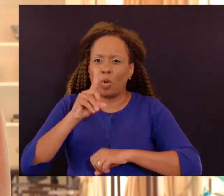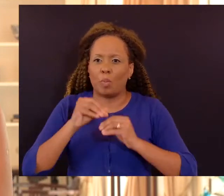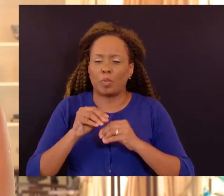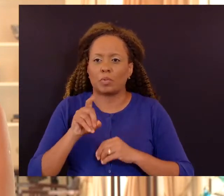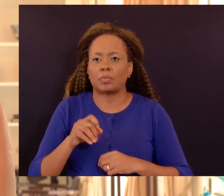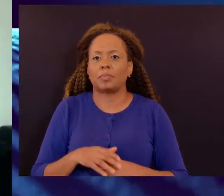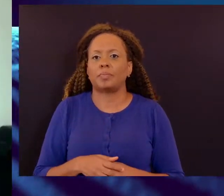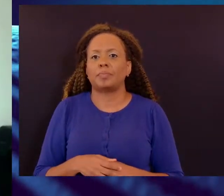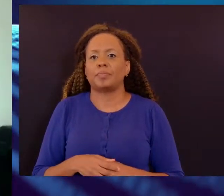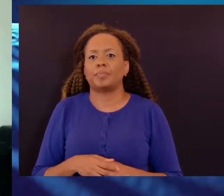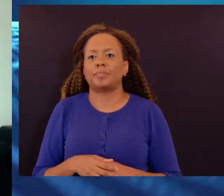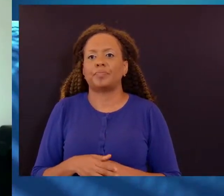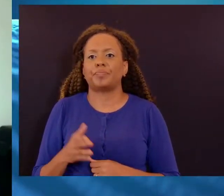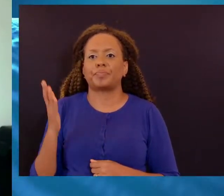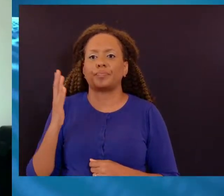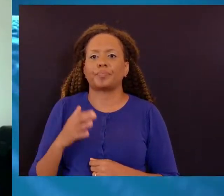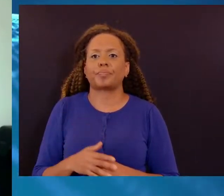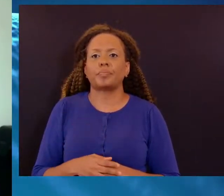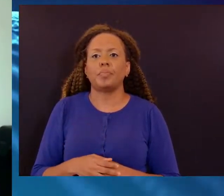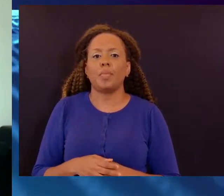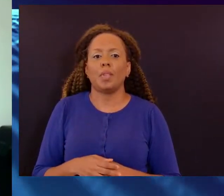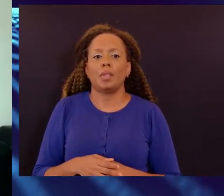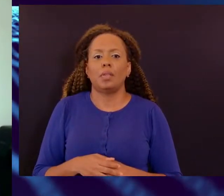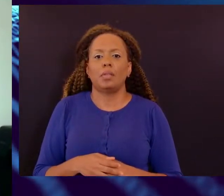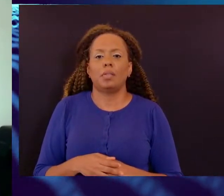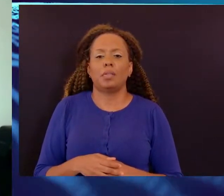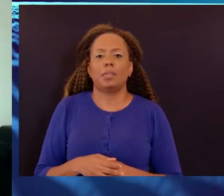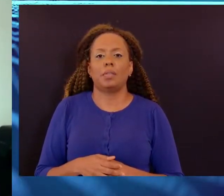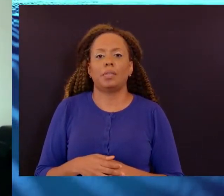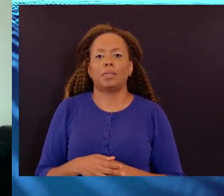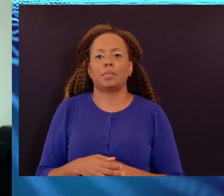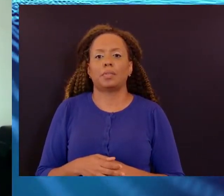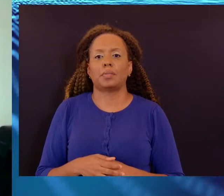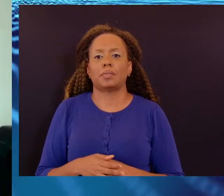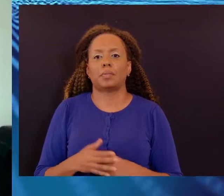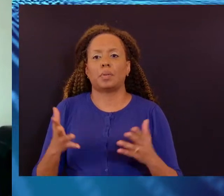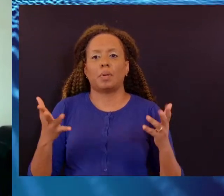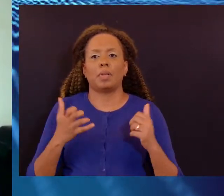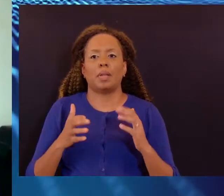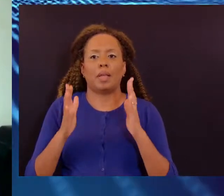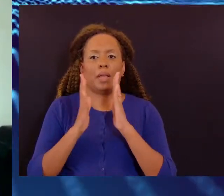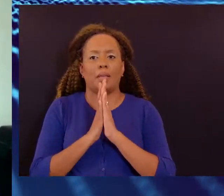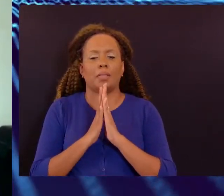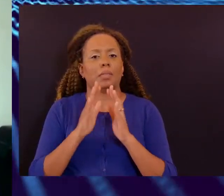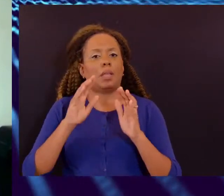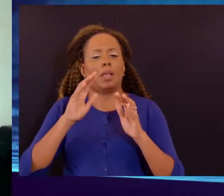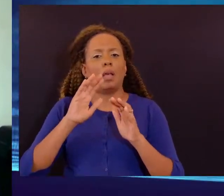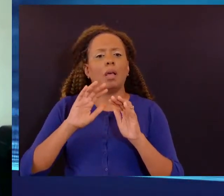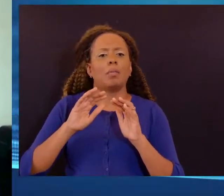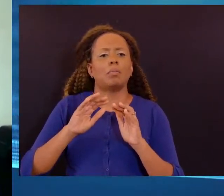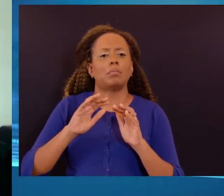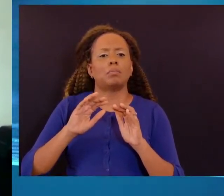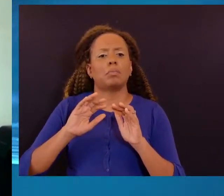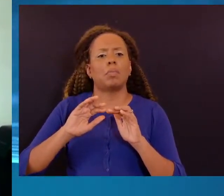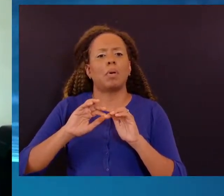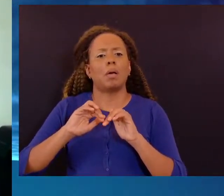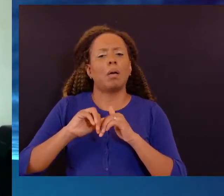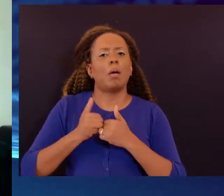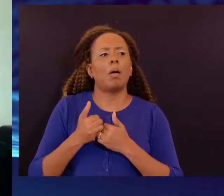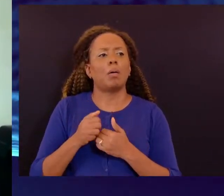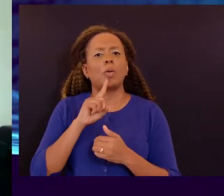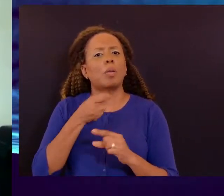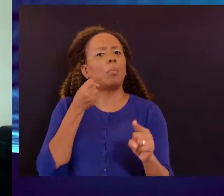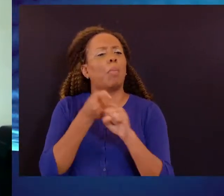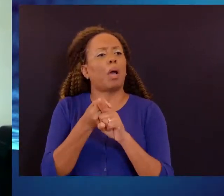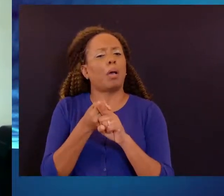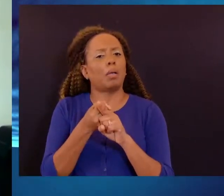Just to circle back to a question I asked you earlier about the start of how this is going to impact the start of the new school year.